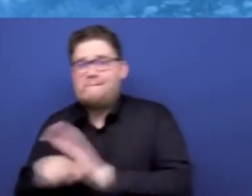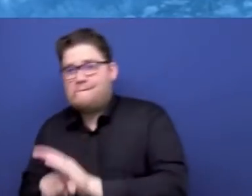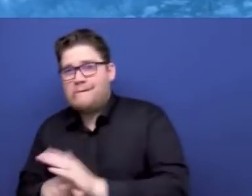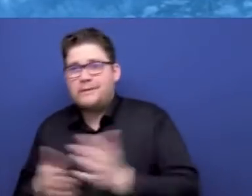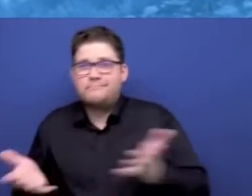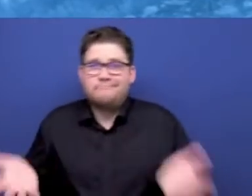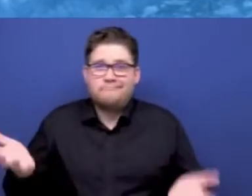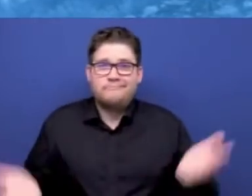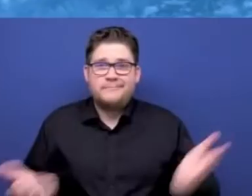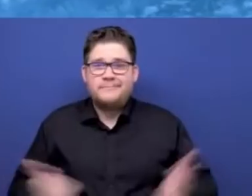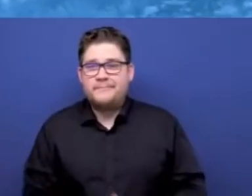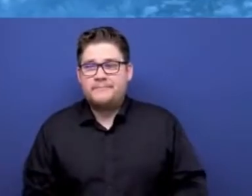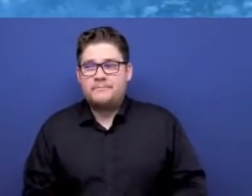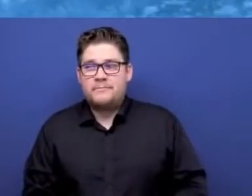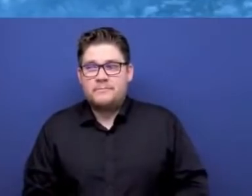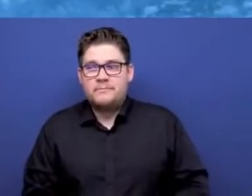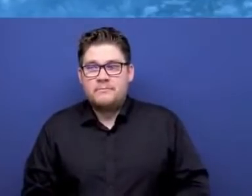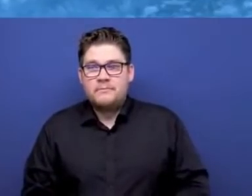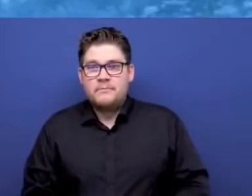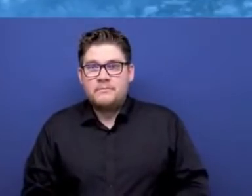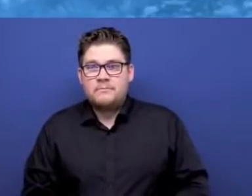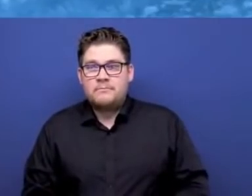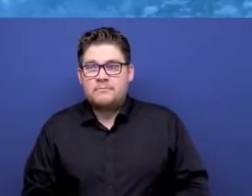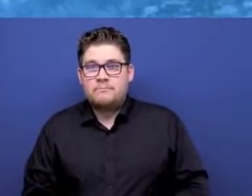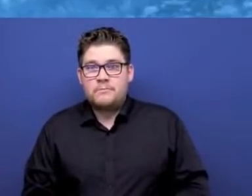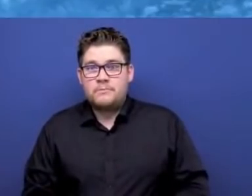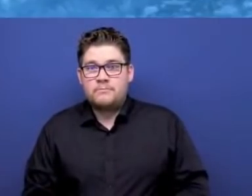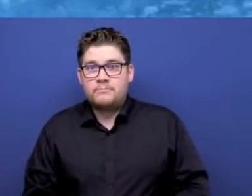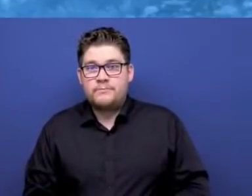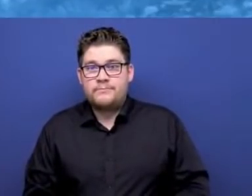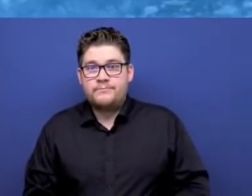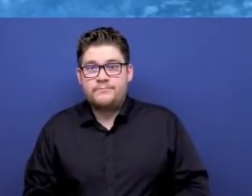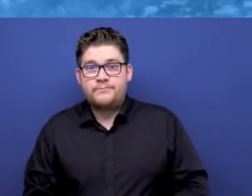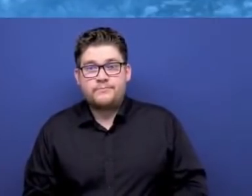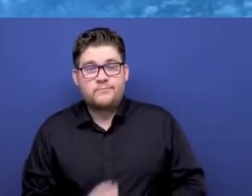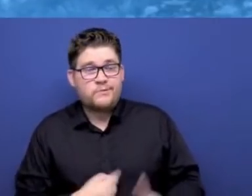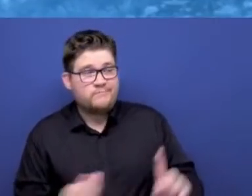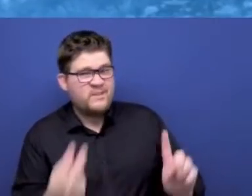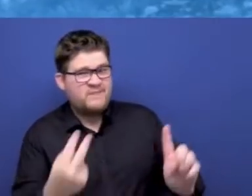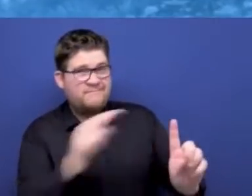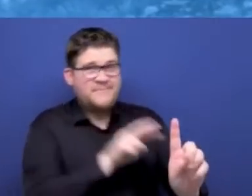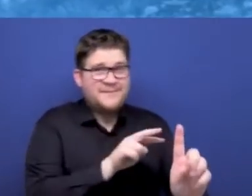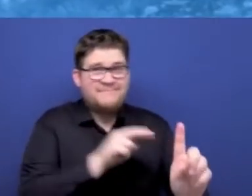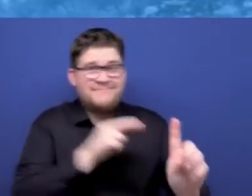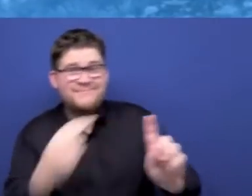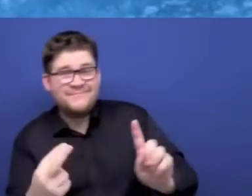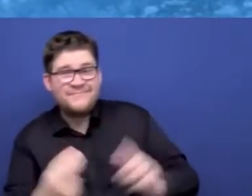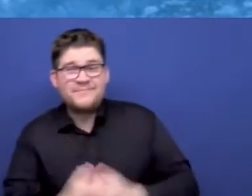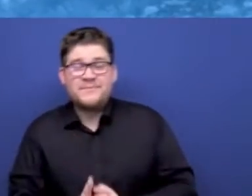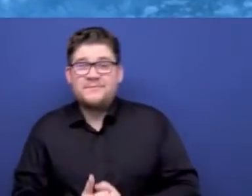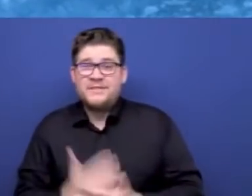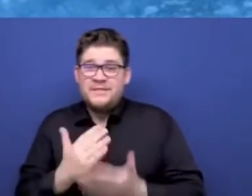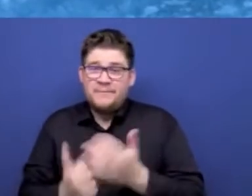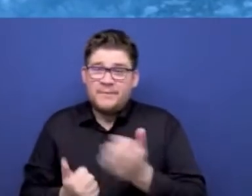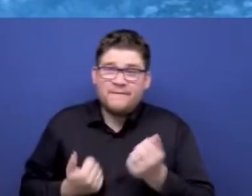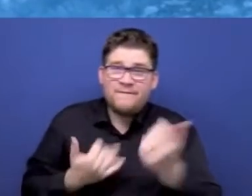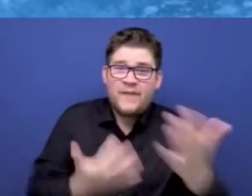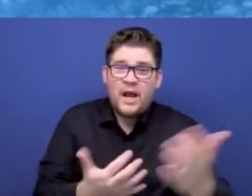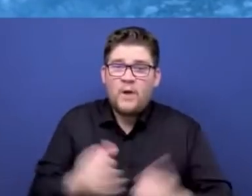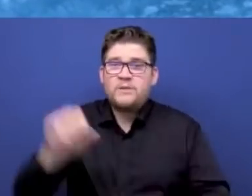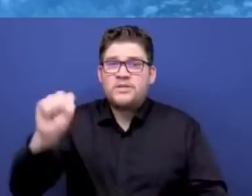perspective right now, on some of these fires that are located in the South Okanagan and even up in White Rock area, up